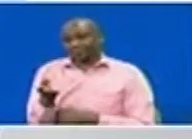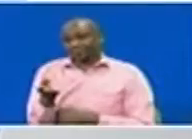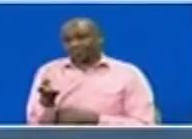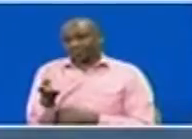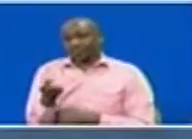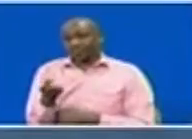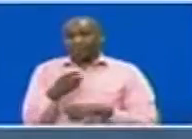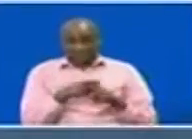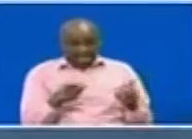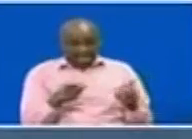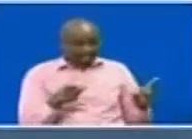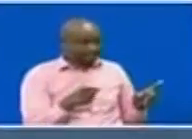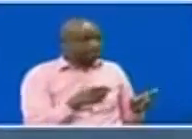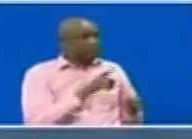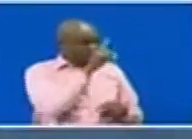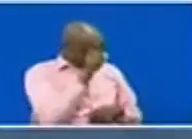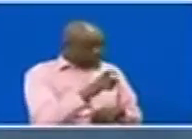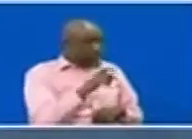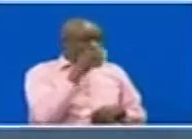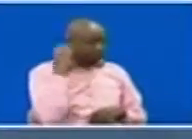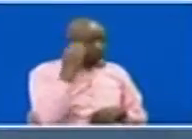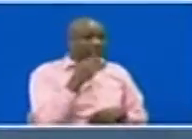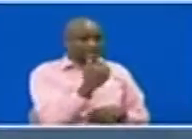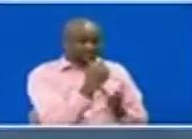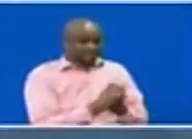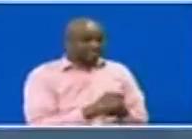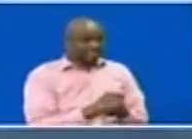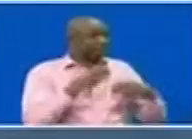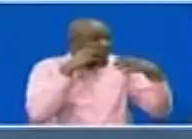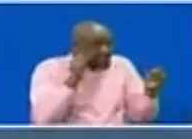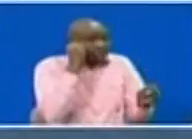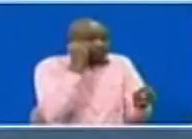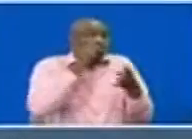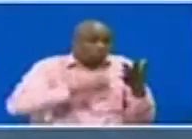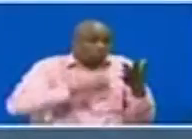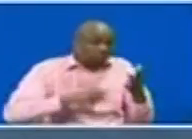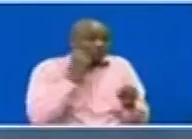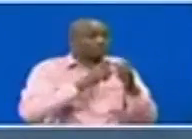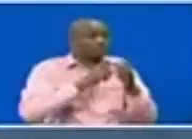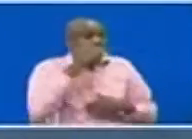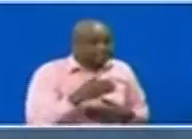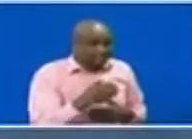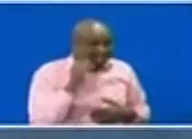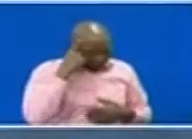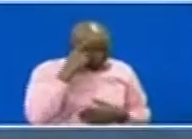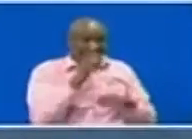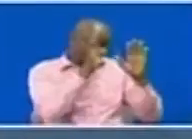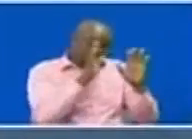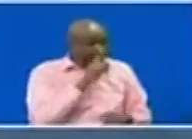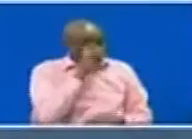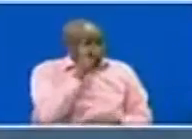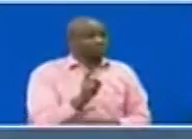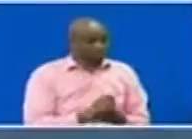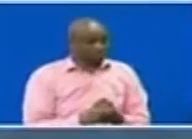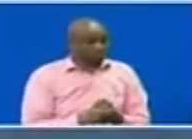But the question that I got to be asked was this: what has the president done and what can he do about it? Mm-hmm. And I think that's an